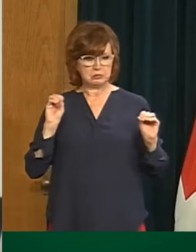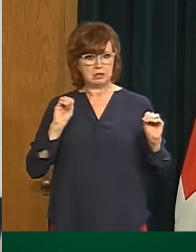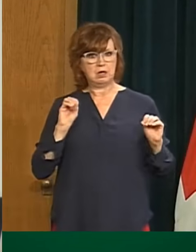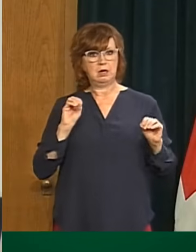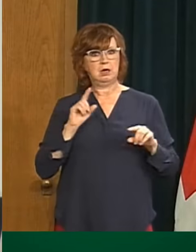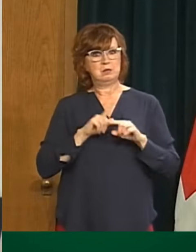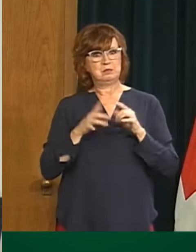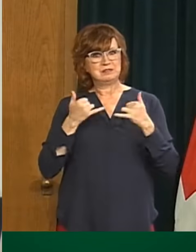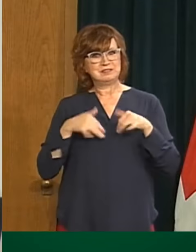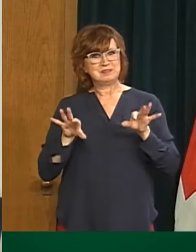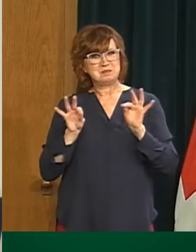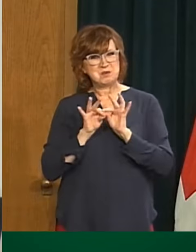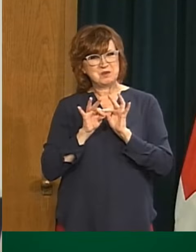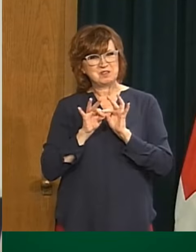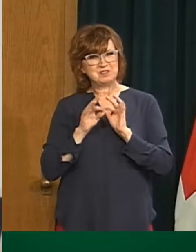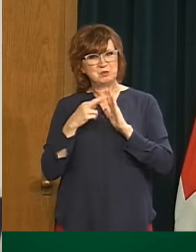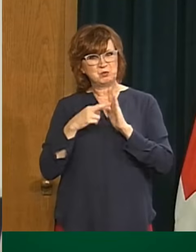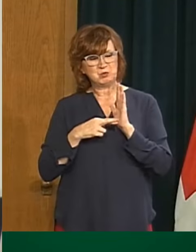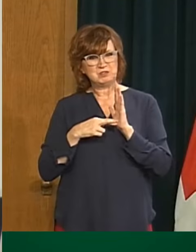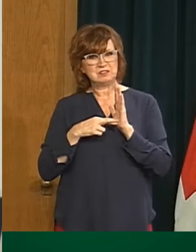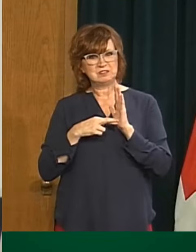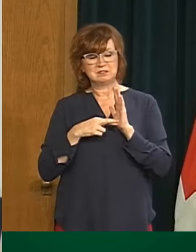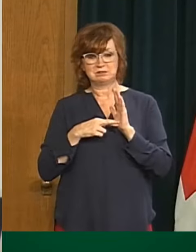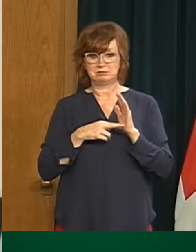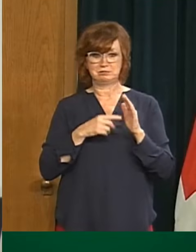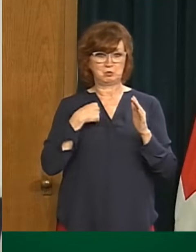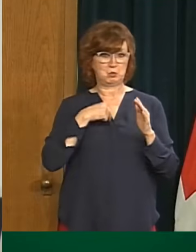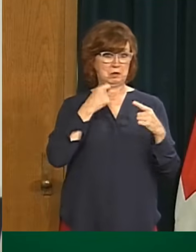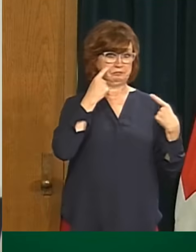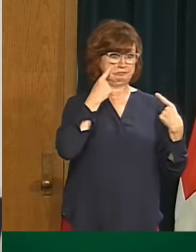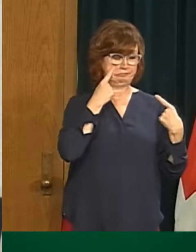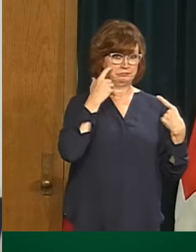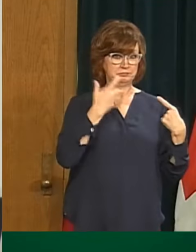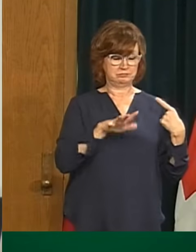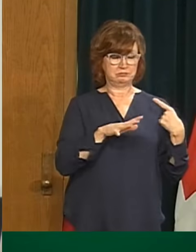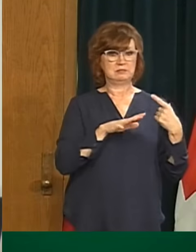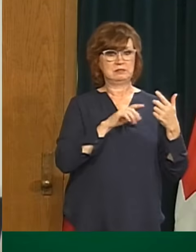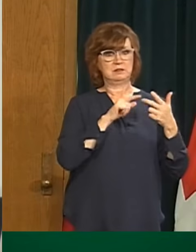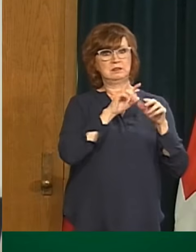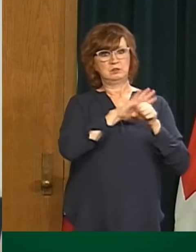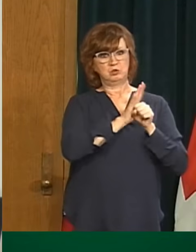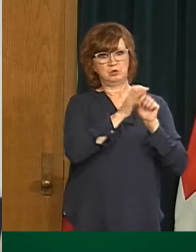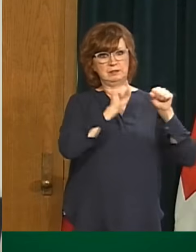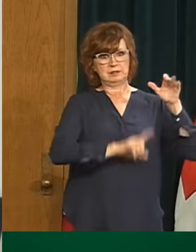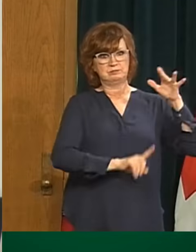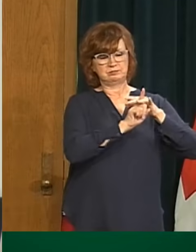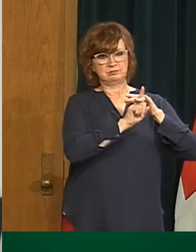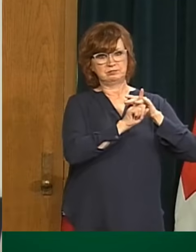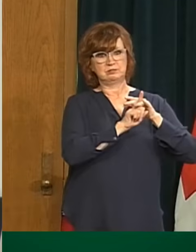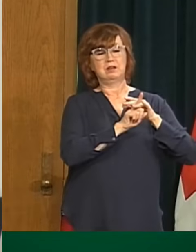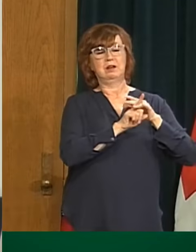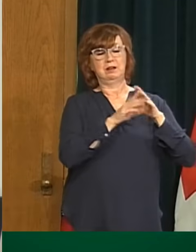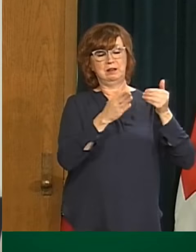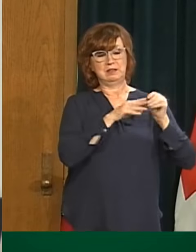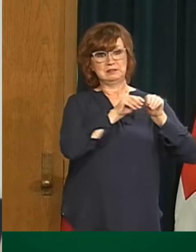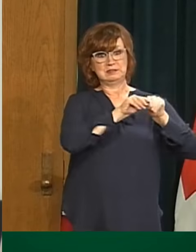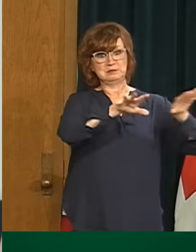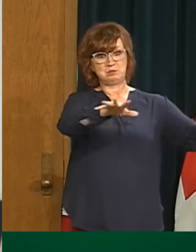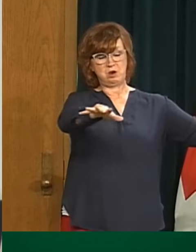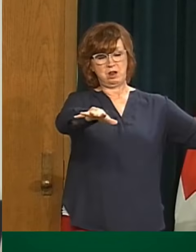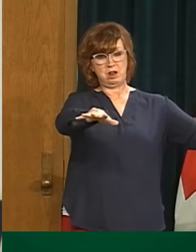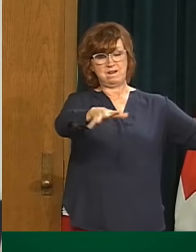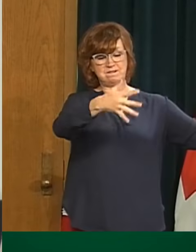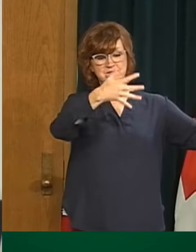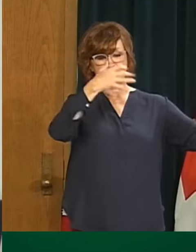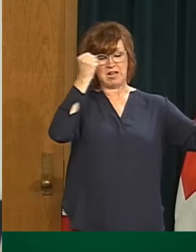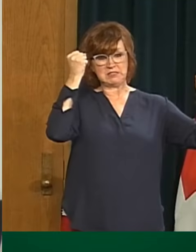places where there are clusters, COVID can come back and spread extremely rapidly if you don't adhere to those guidances. So I think the